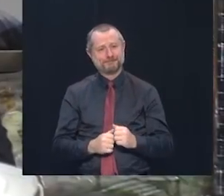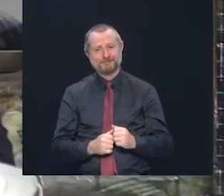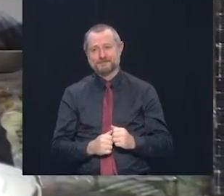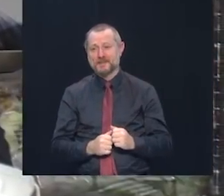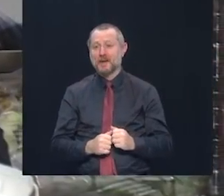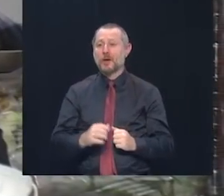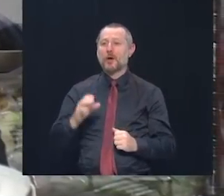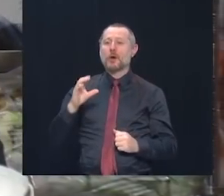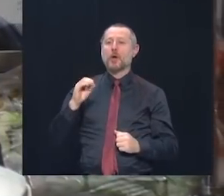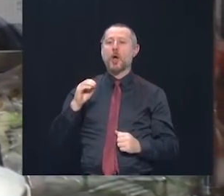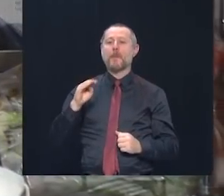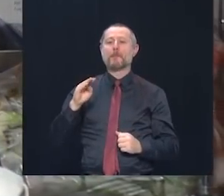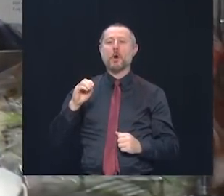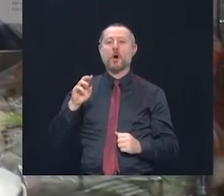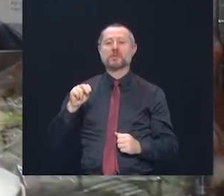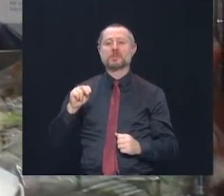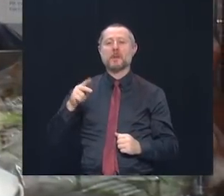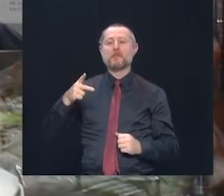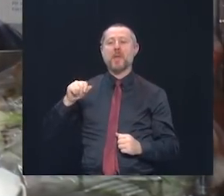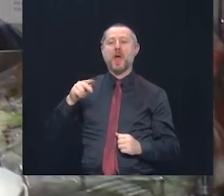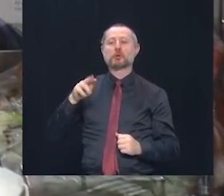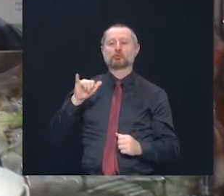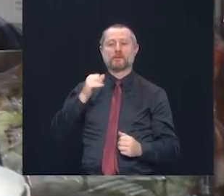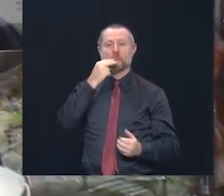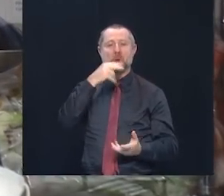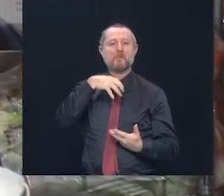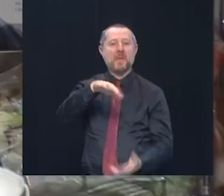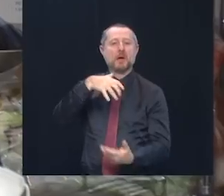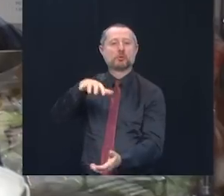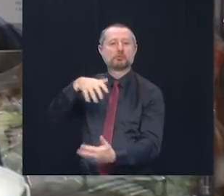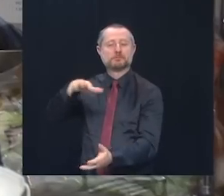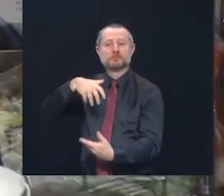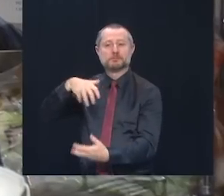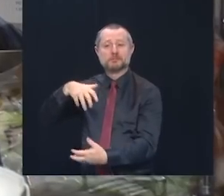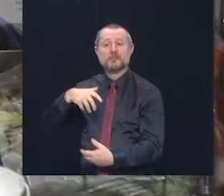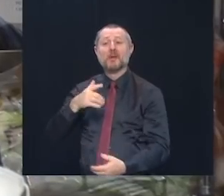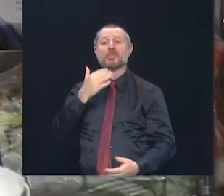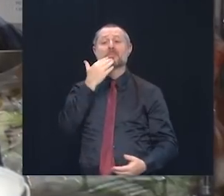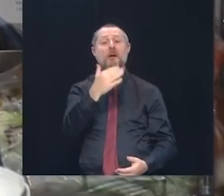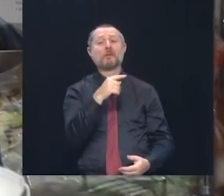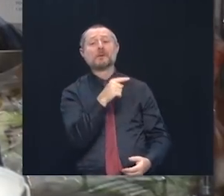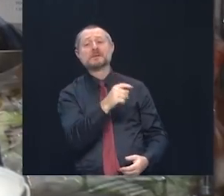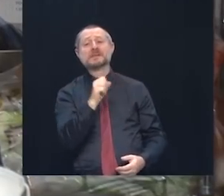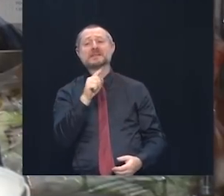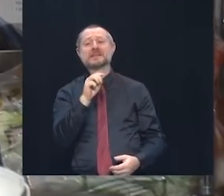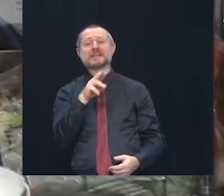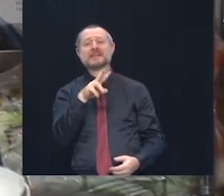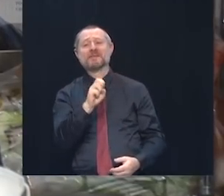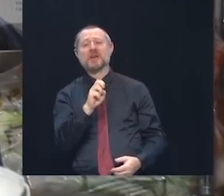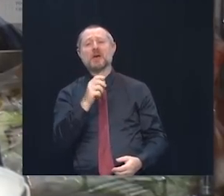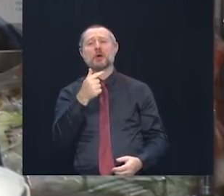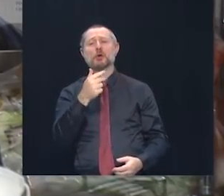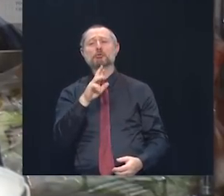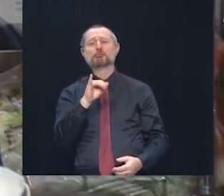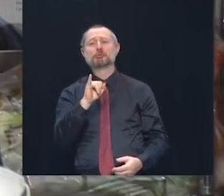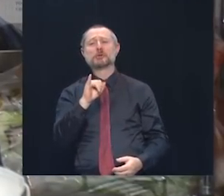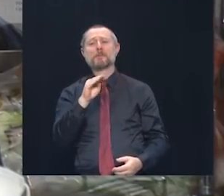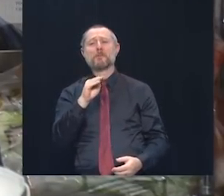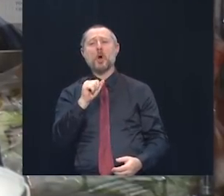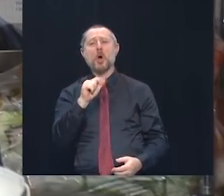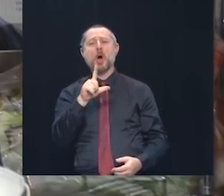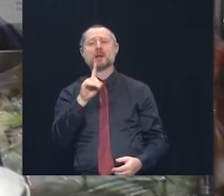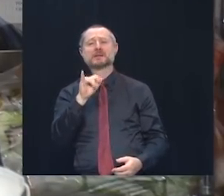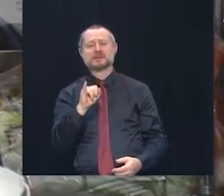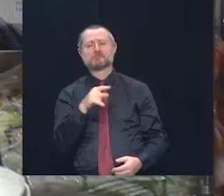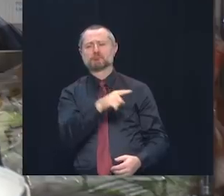Common Pantry very much for having us. I want to thank Steve Grimaldi, who runs the Common Pantry, who's done great work. Steve,